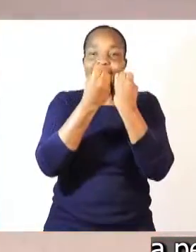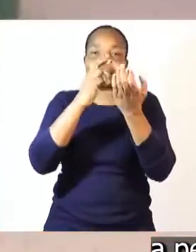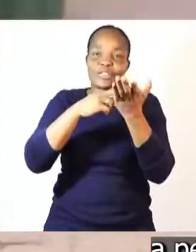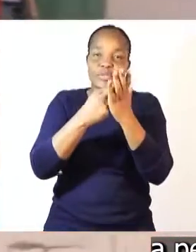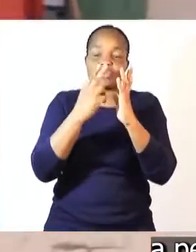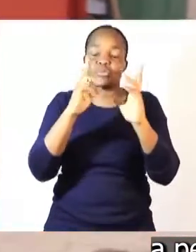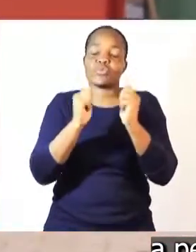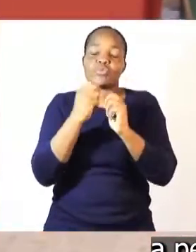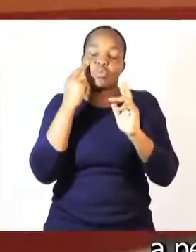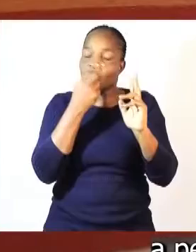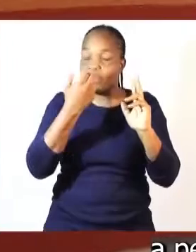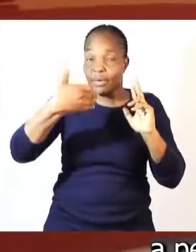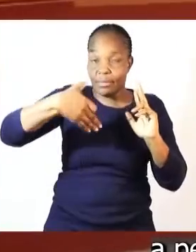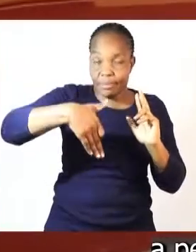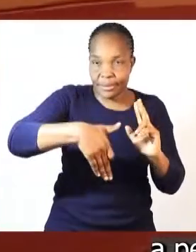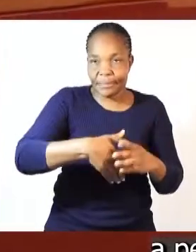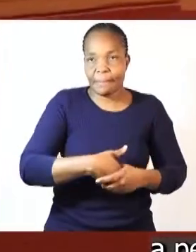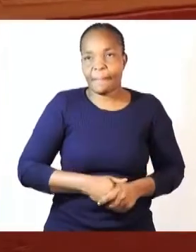Impaired.